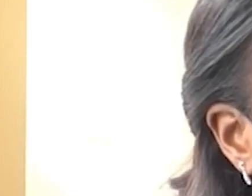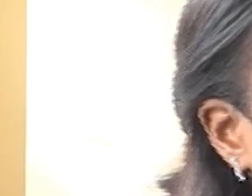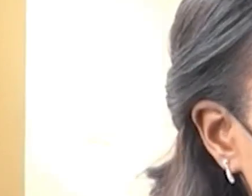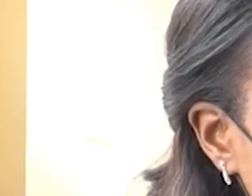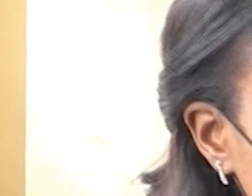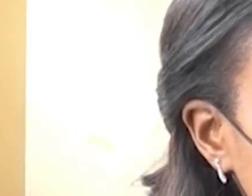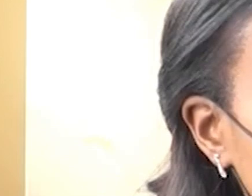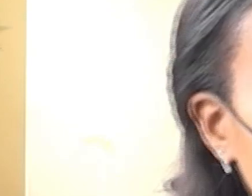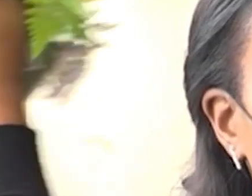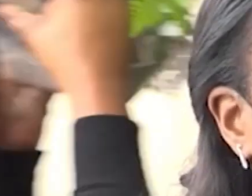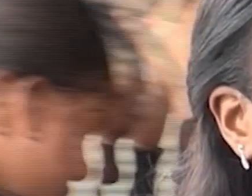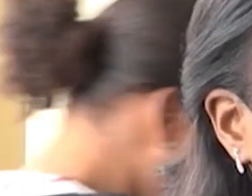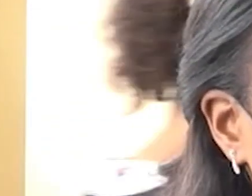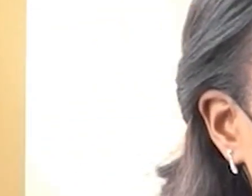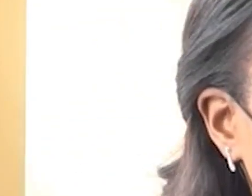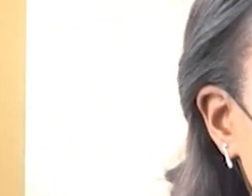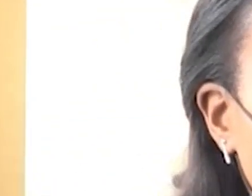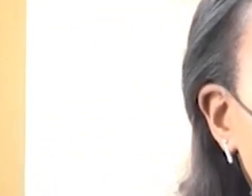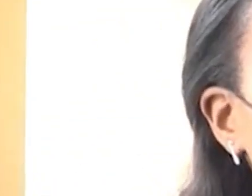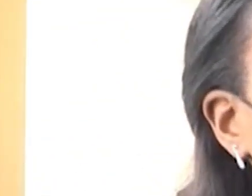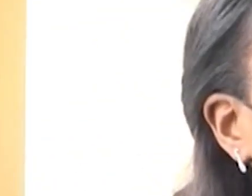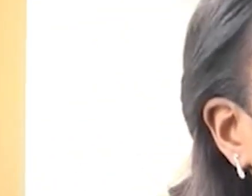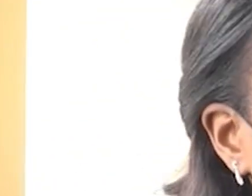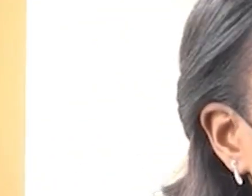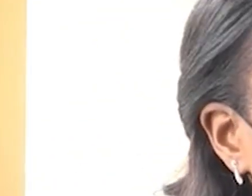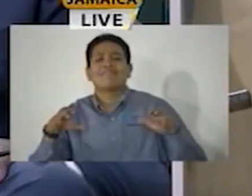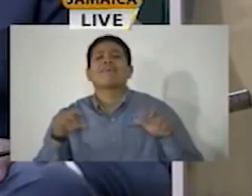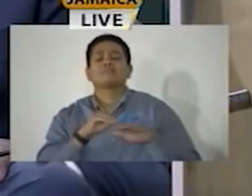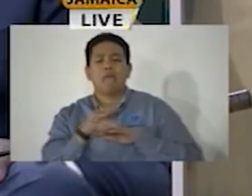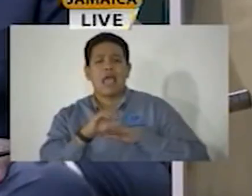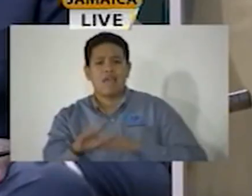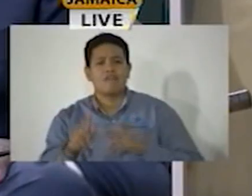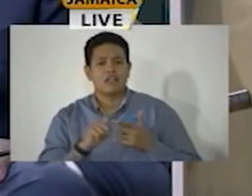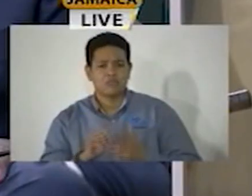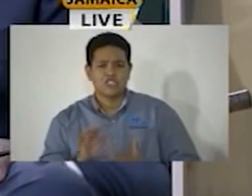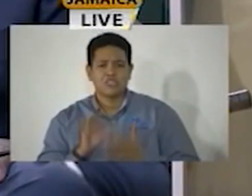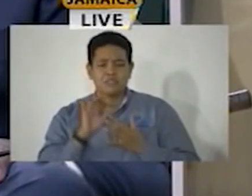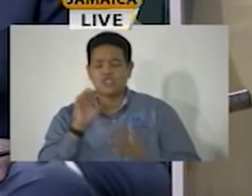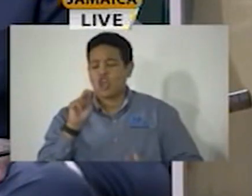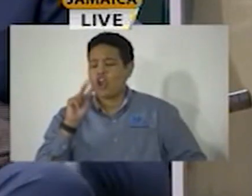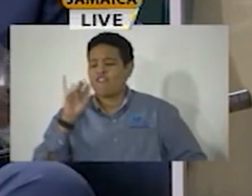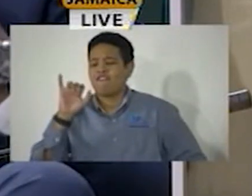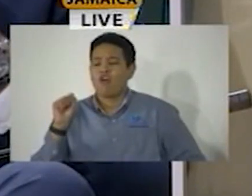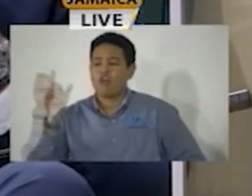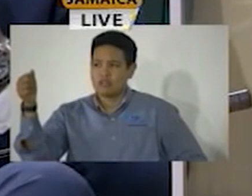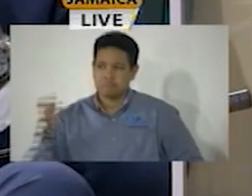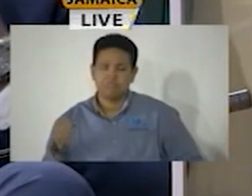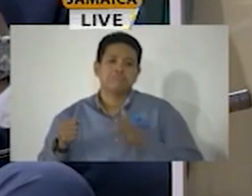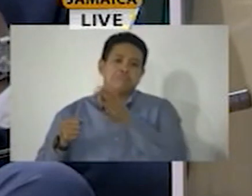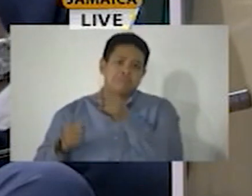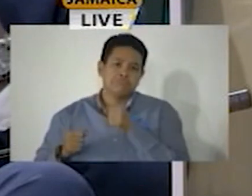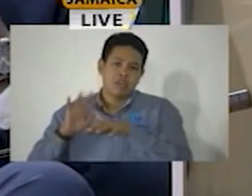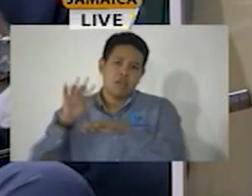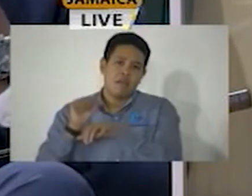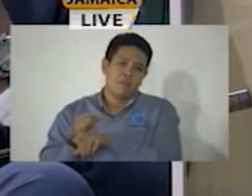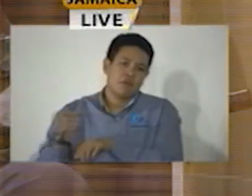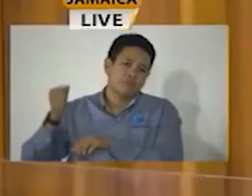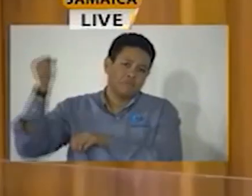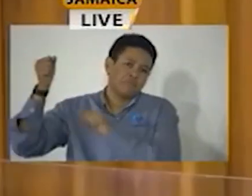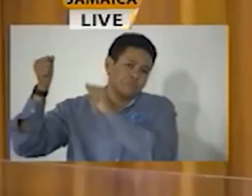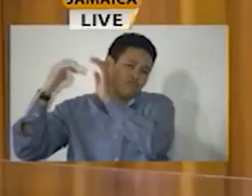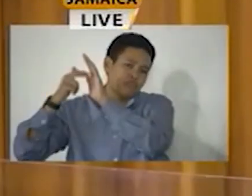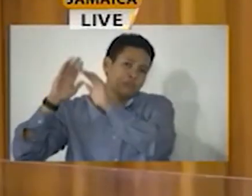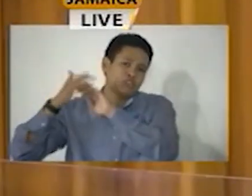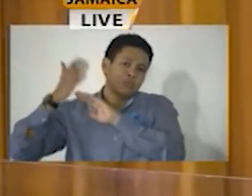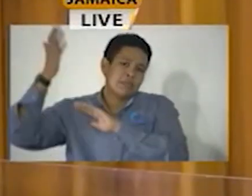cockpit counter-protected area, that it is gazetted. And I'm very happy about that. In the meantime, leader of government business in the Senate, Kamina Johnson-Smith,